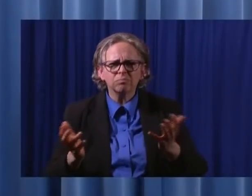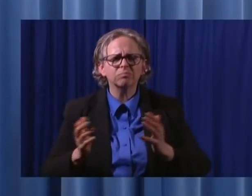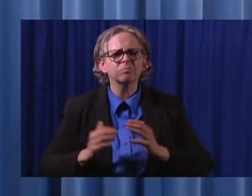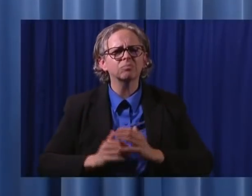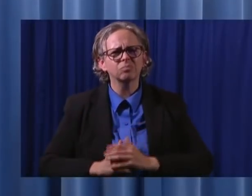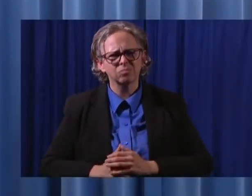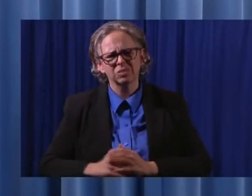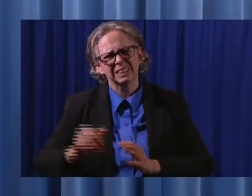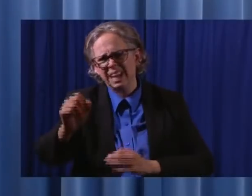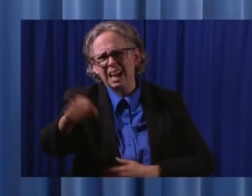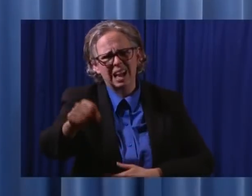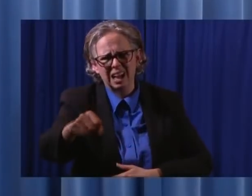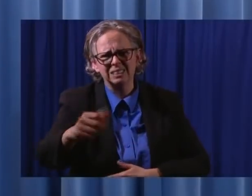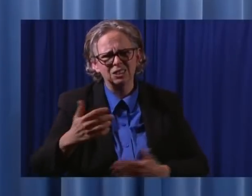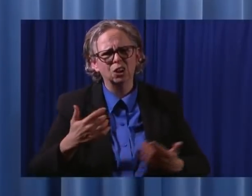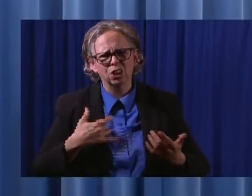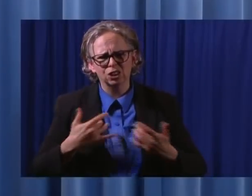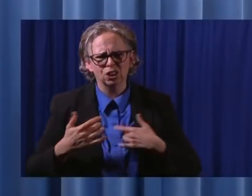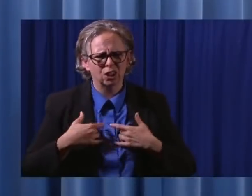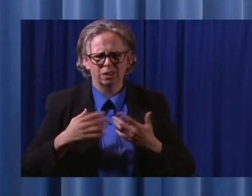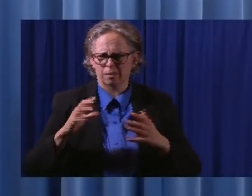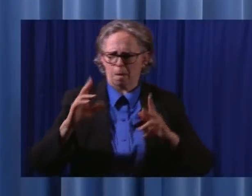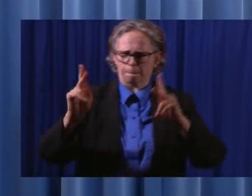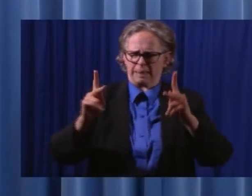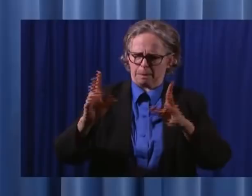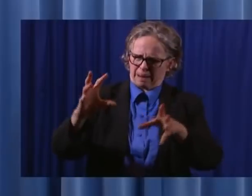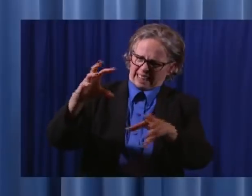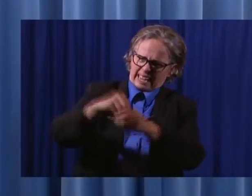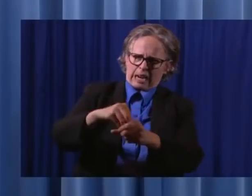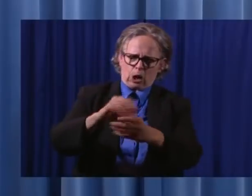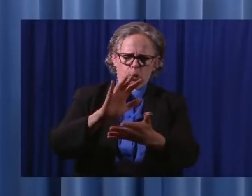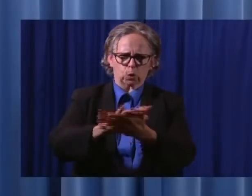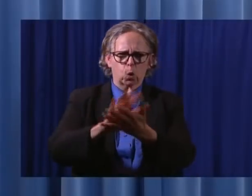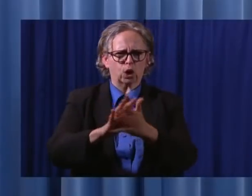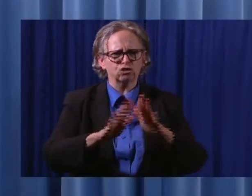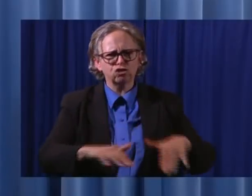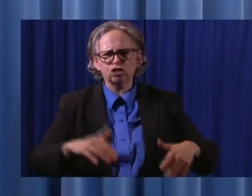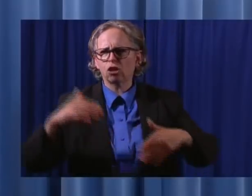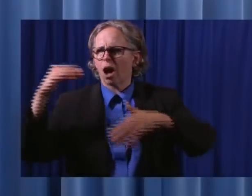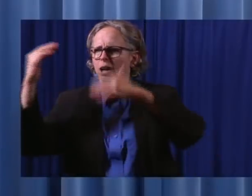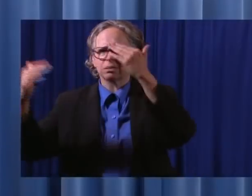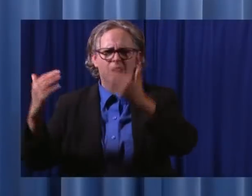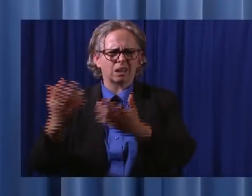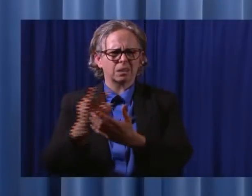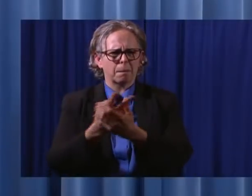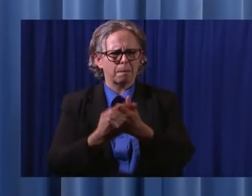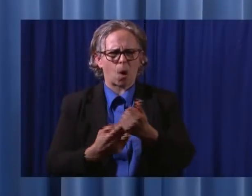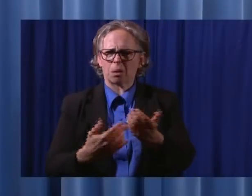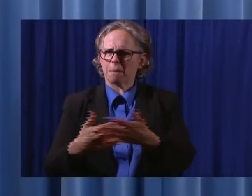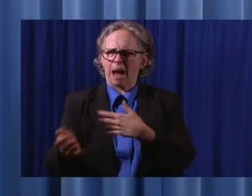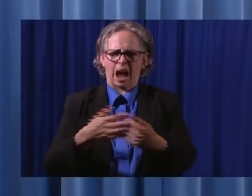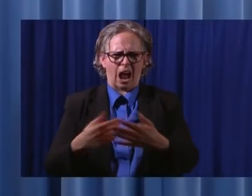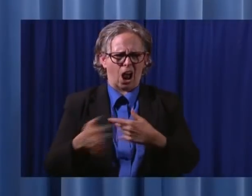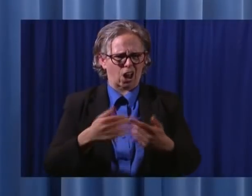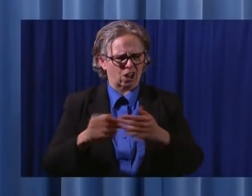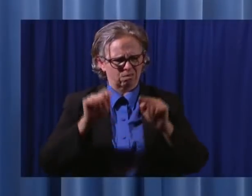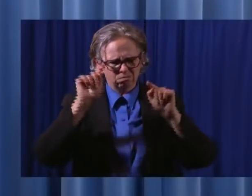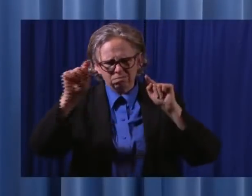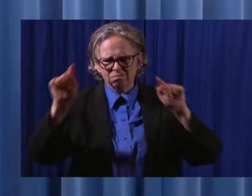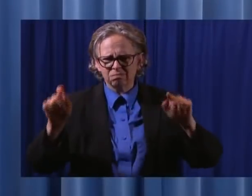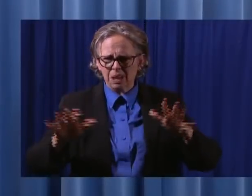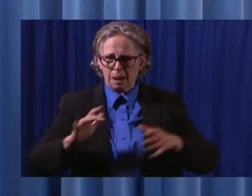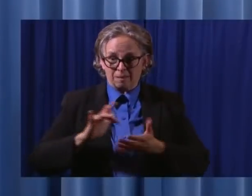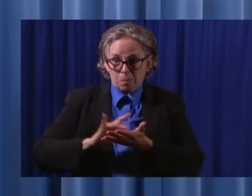anybody, a student or an adult who had a medical problem, compromised medical situation.